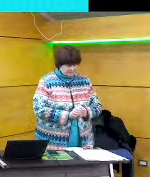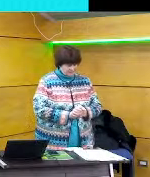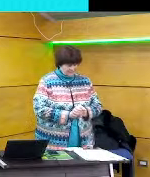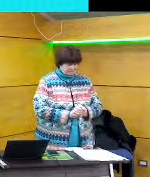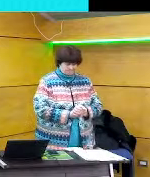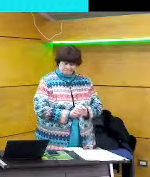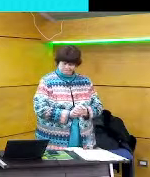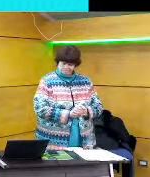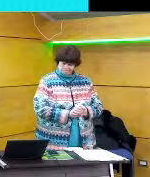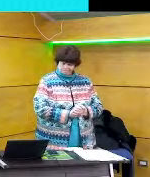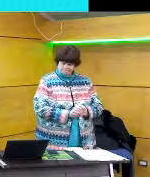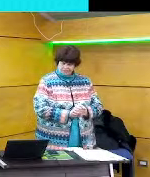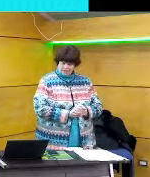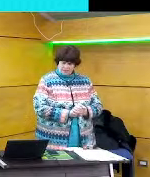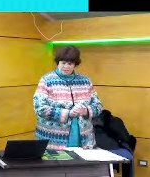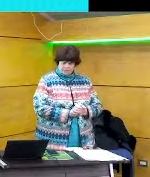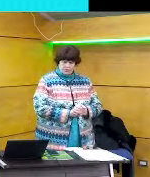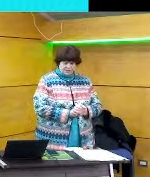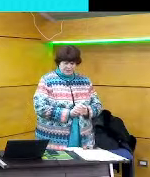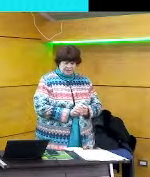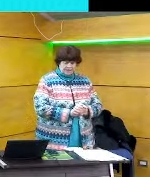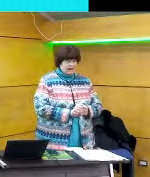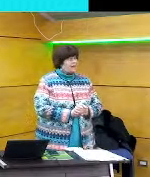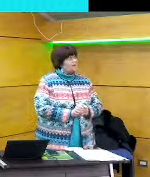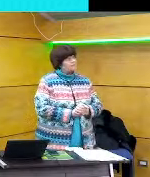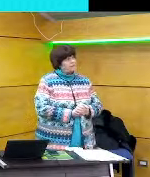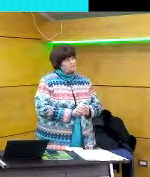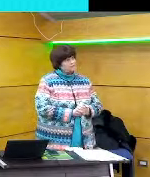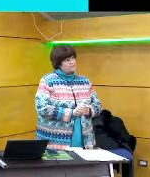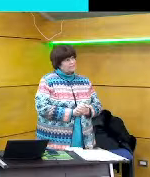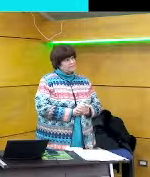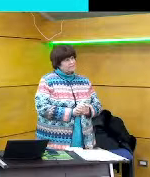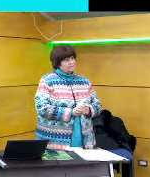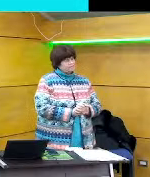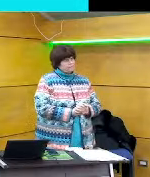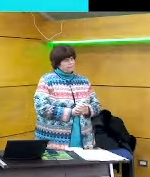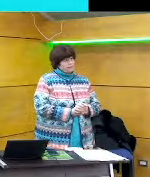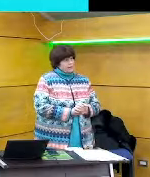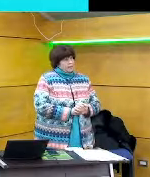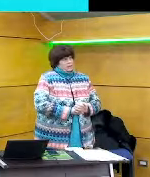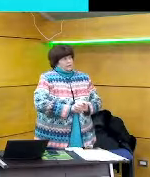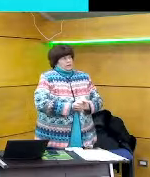to decline. So again, I have to emphasize,